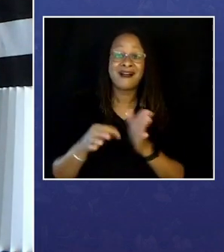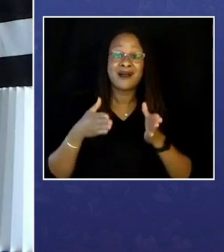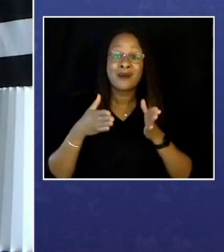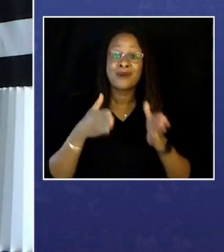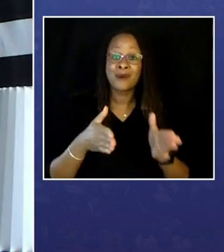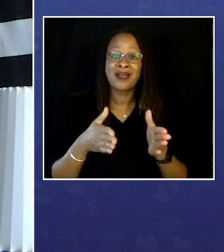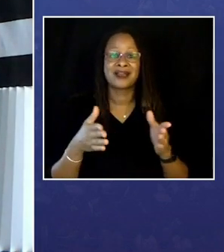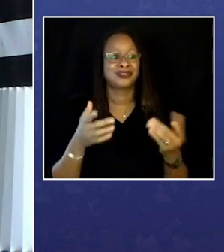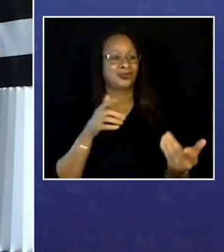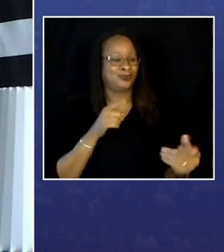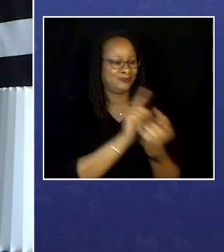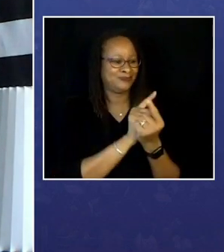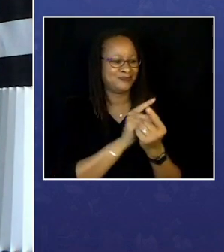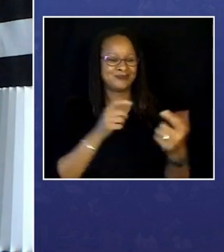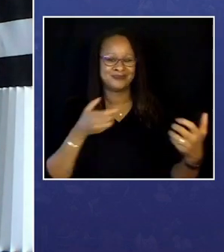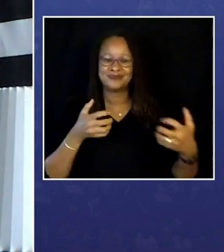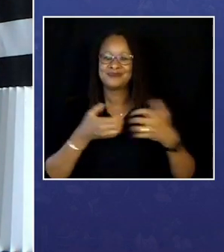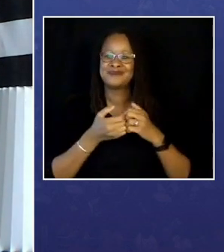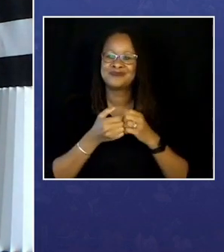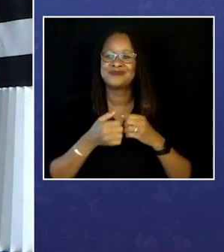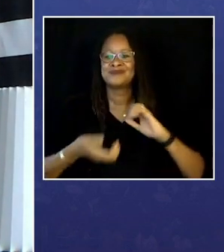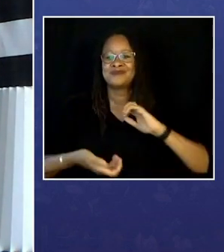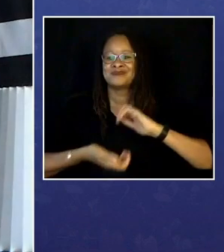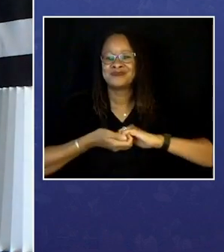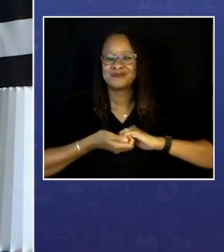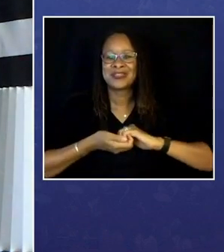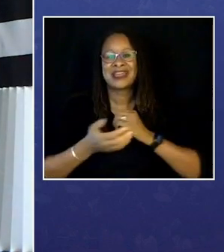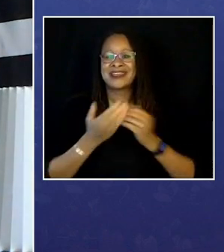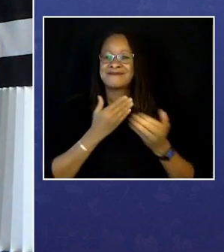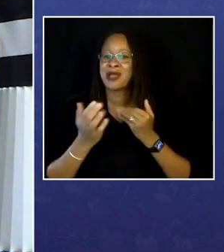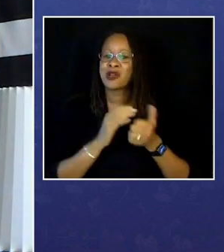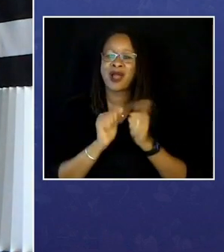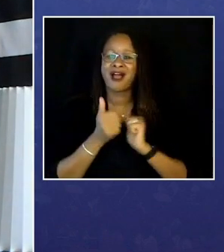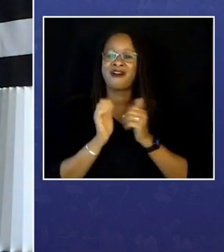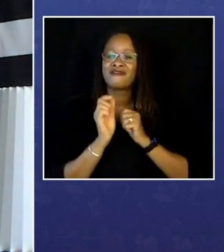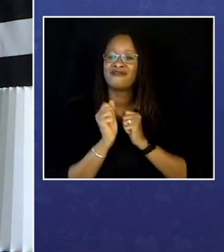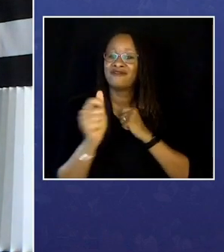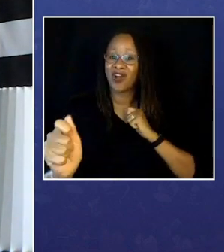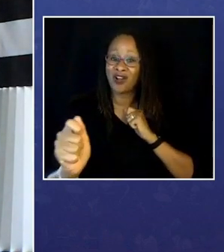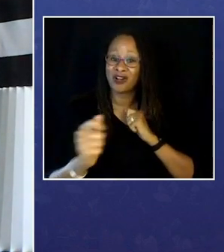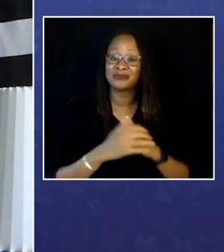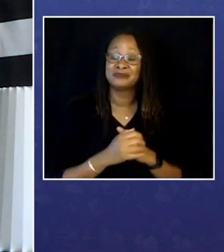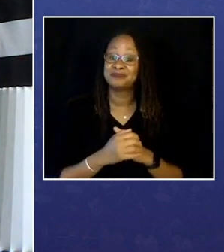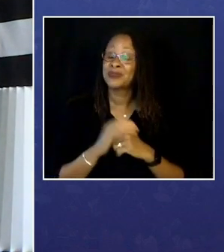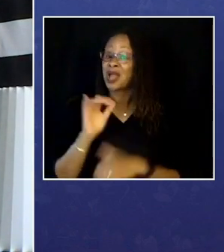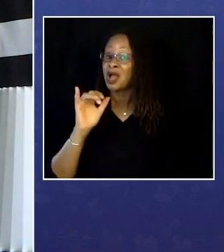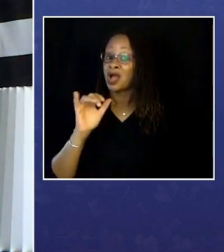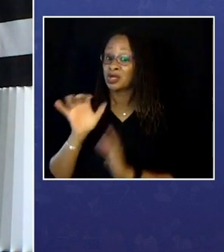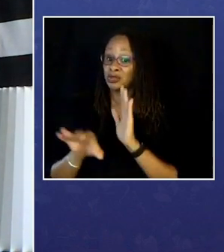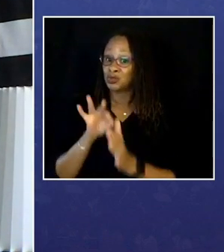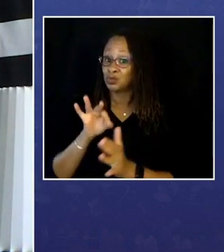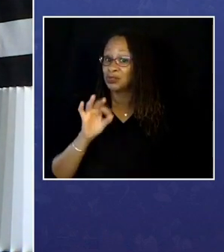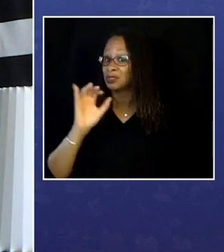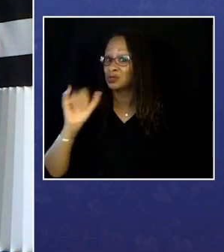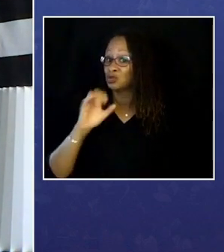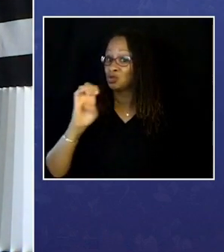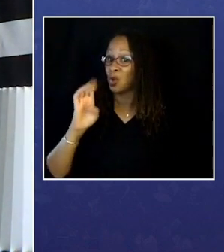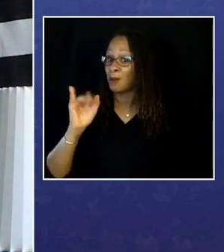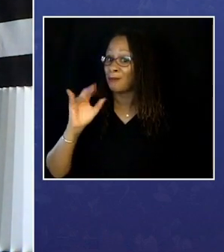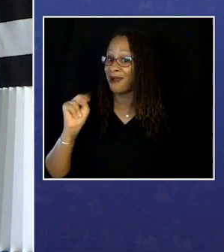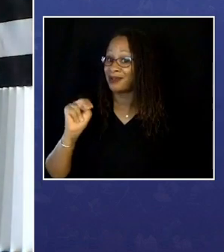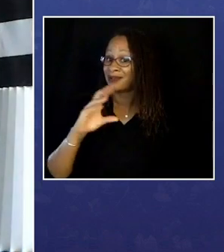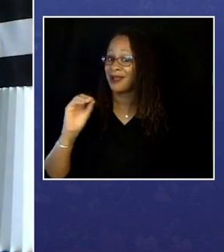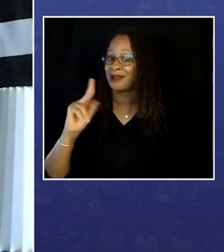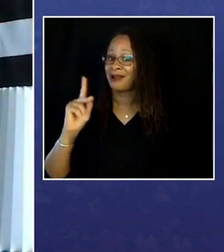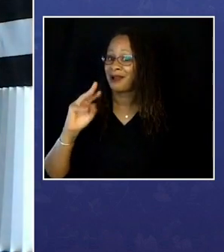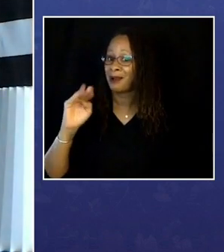finding ways to come together even while far apart. Choosing Joe Biden and Kamala Harris